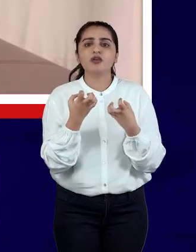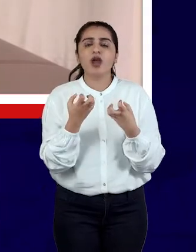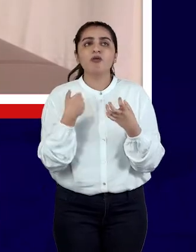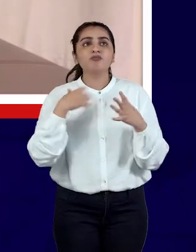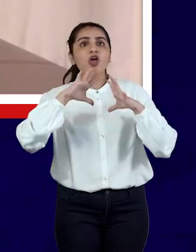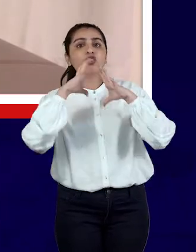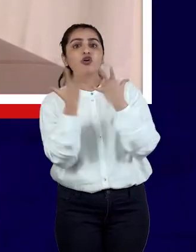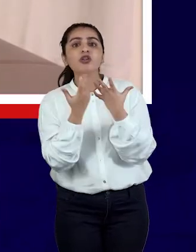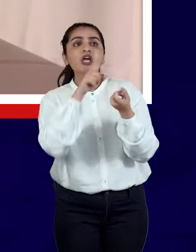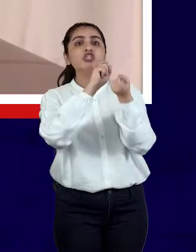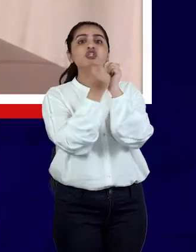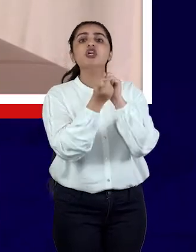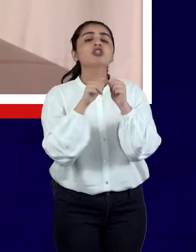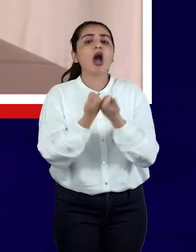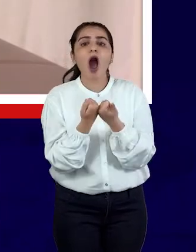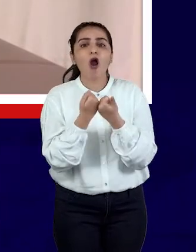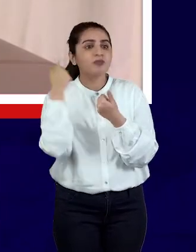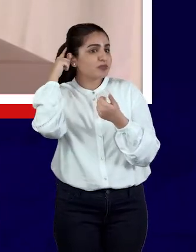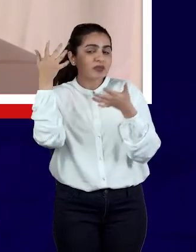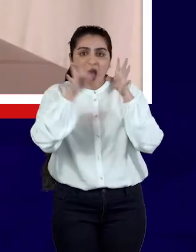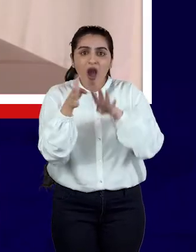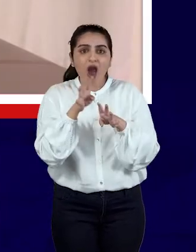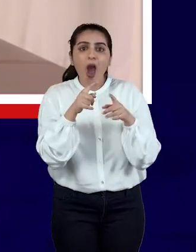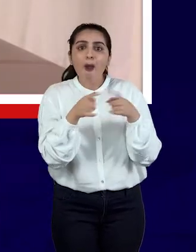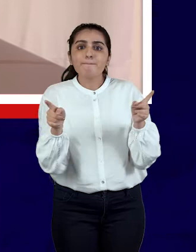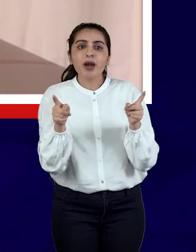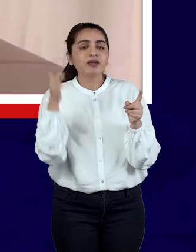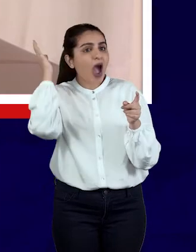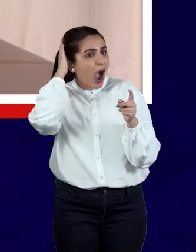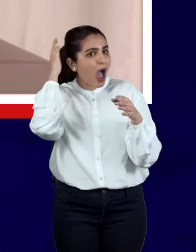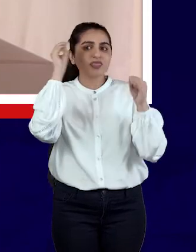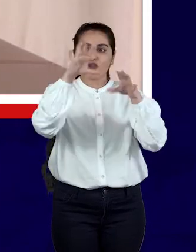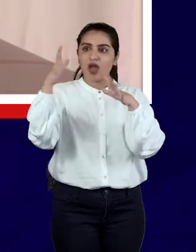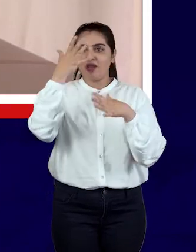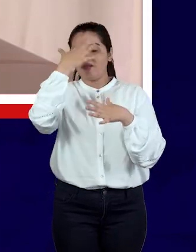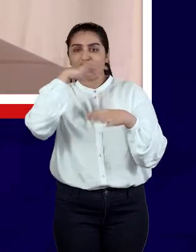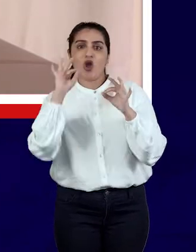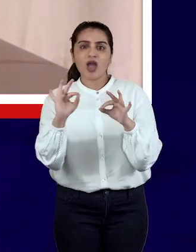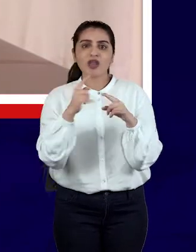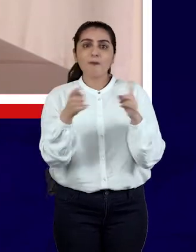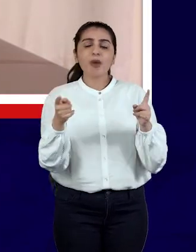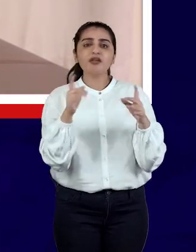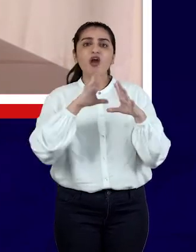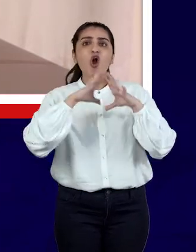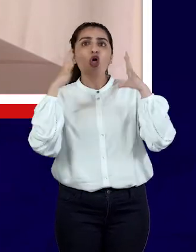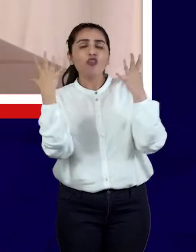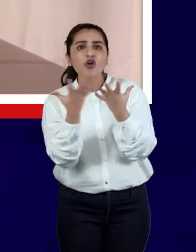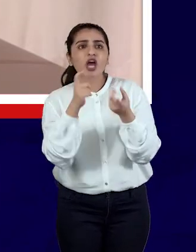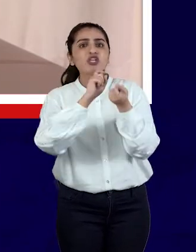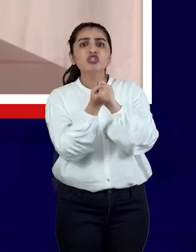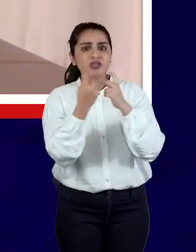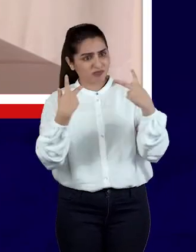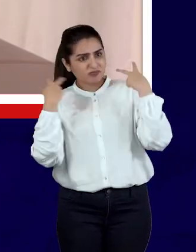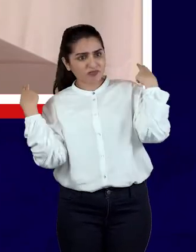How do you change the world as a hairstylist? I mean, you can give someone a great haircut, but do you really change the world with a great